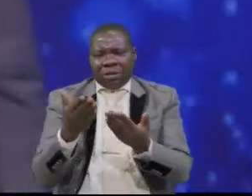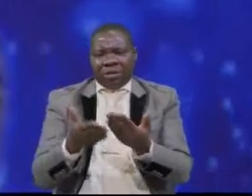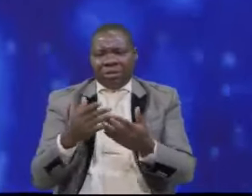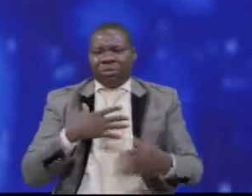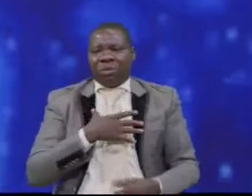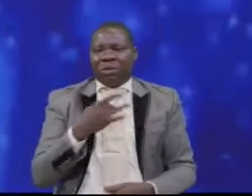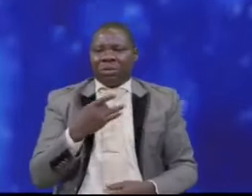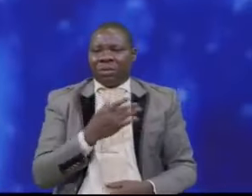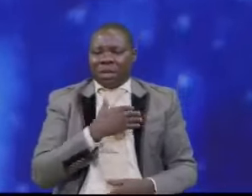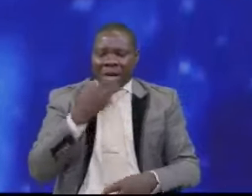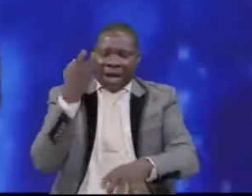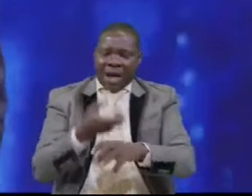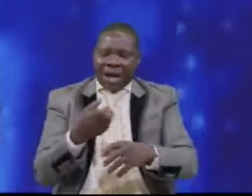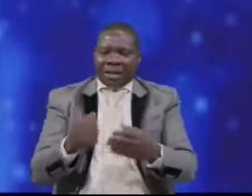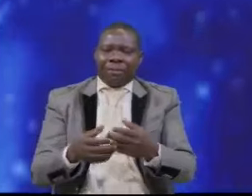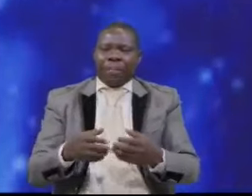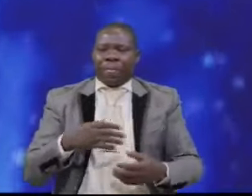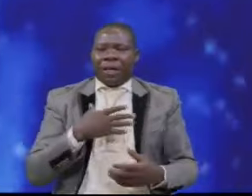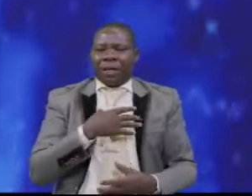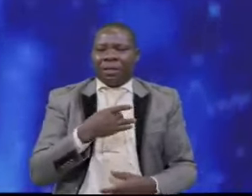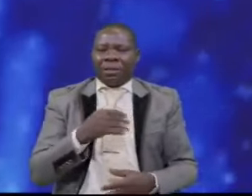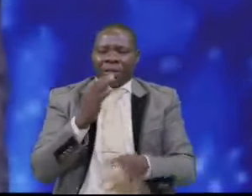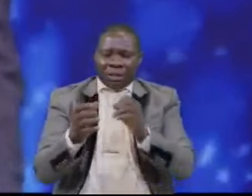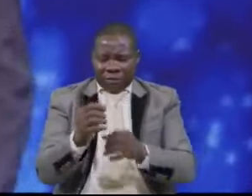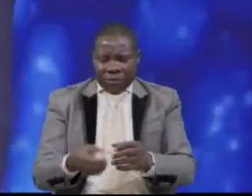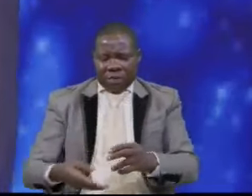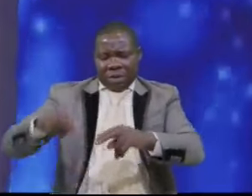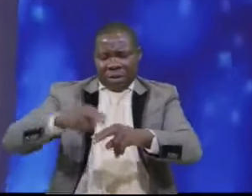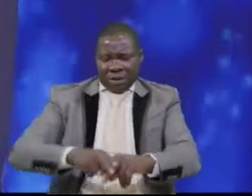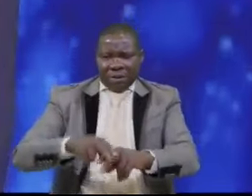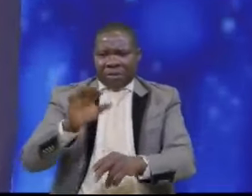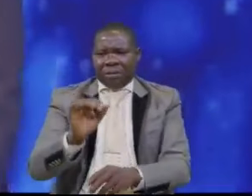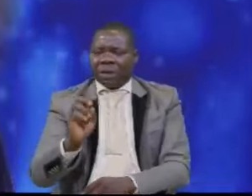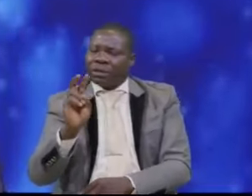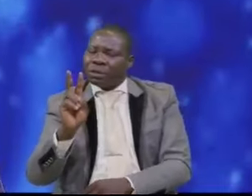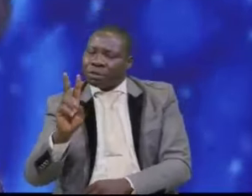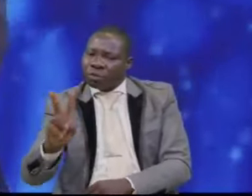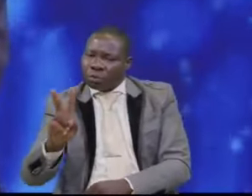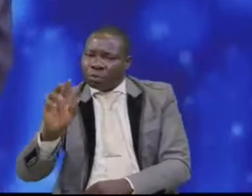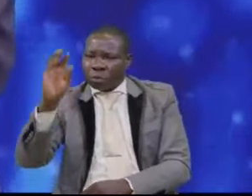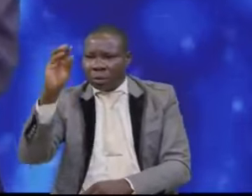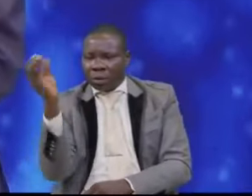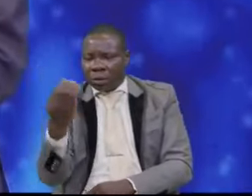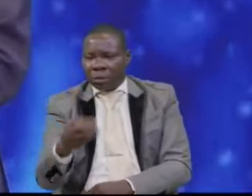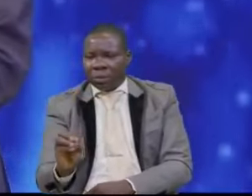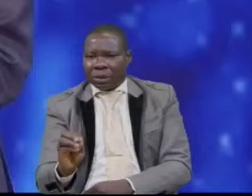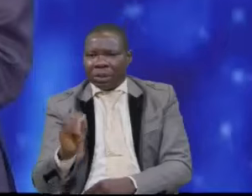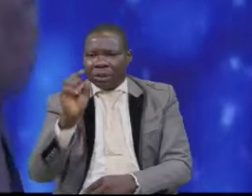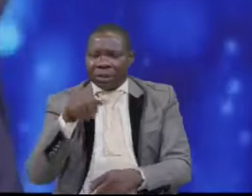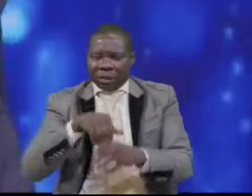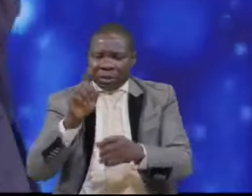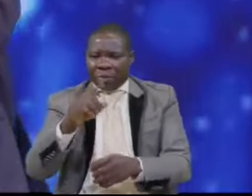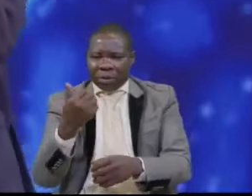increase by 2% in 1 year, 3% in